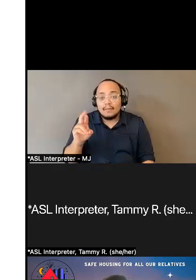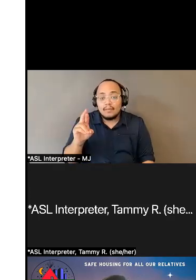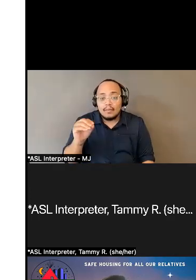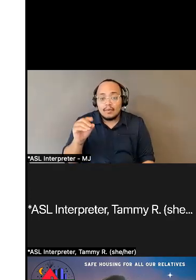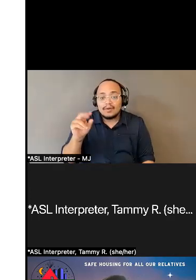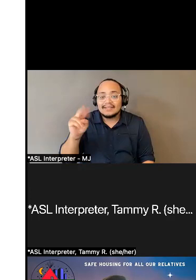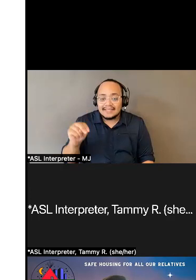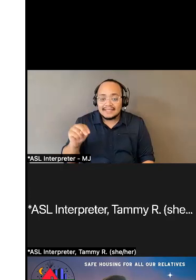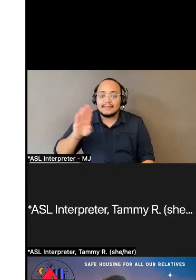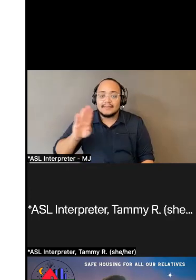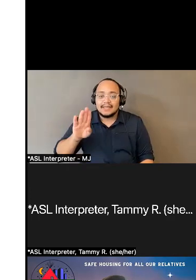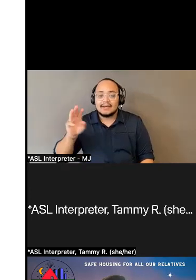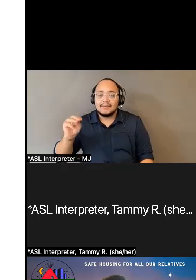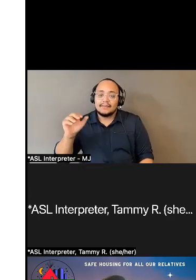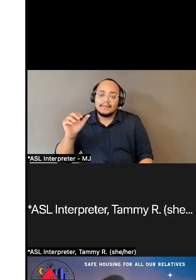those two